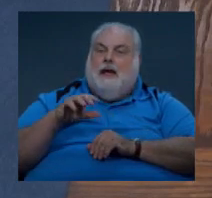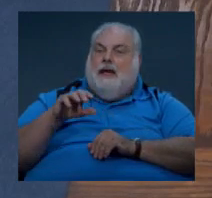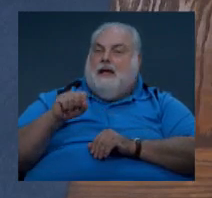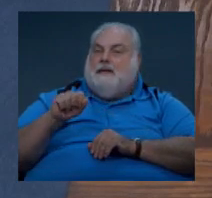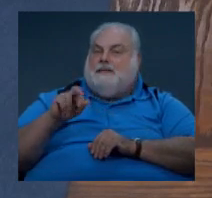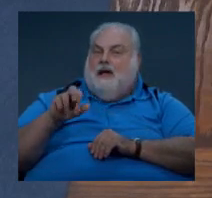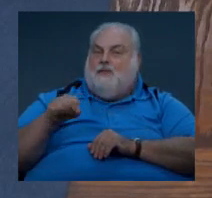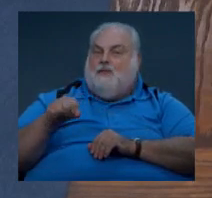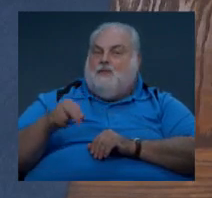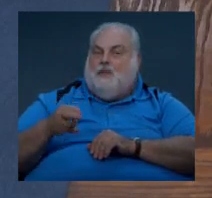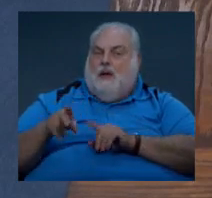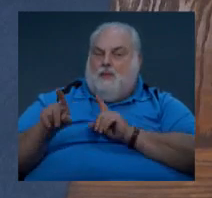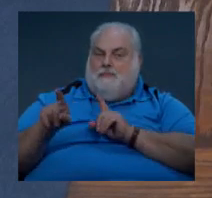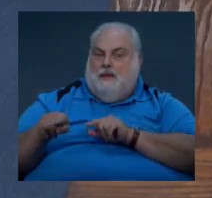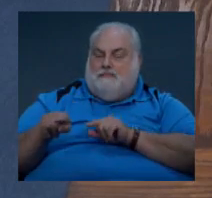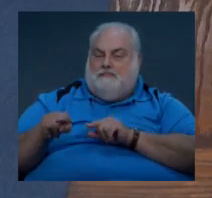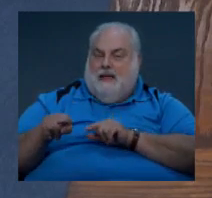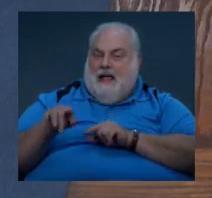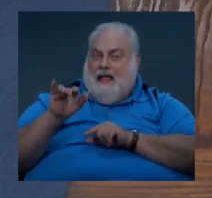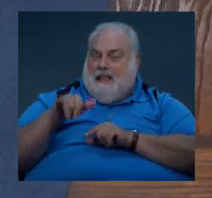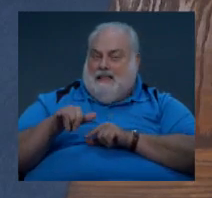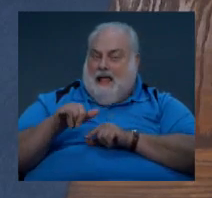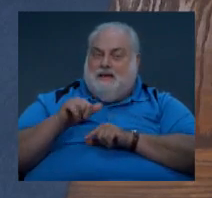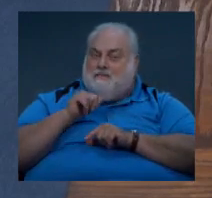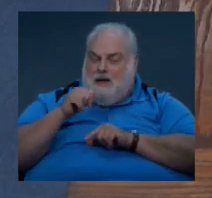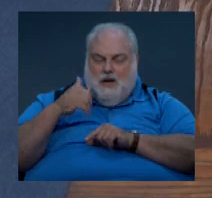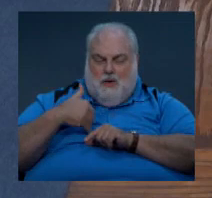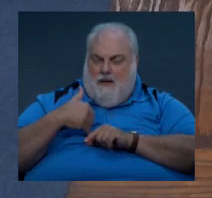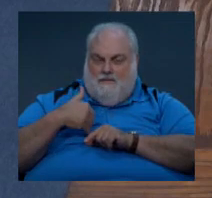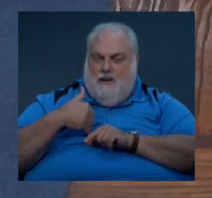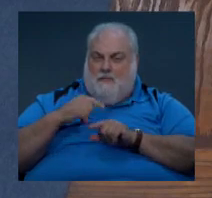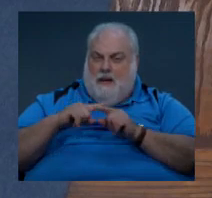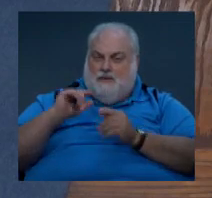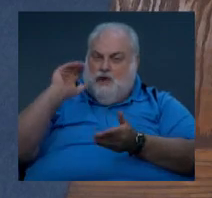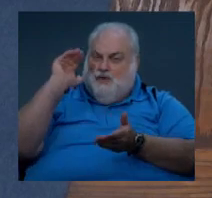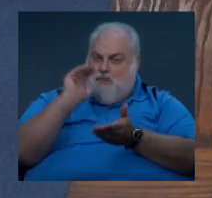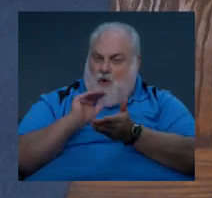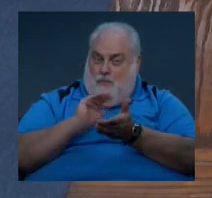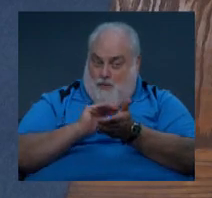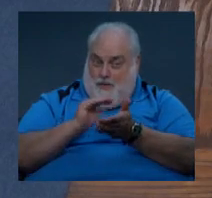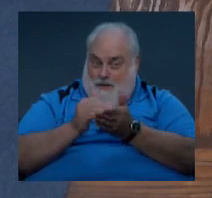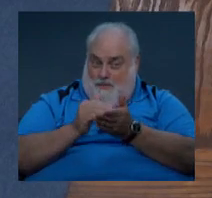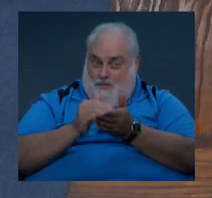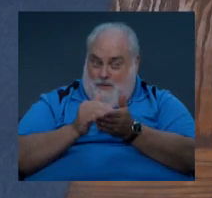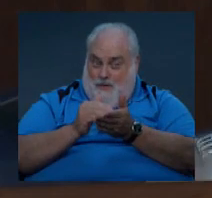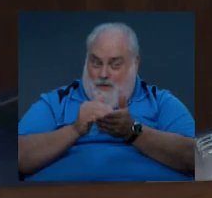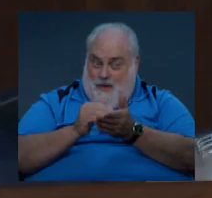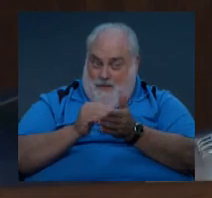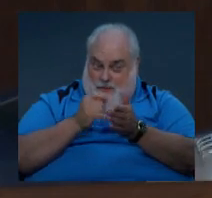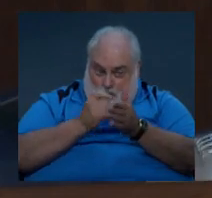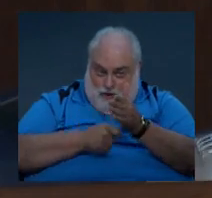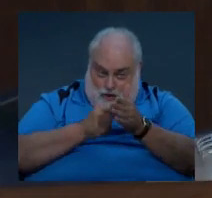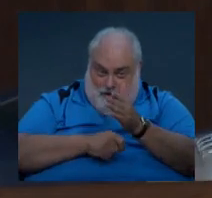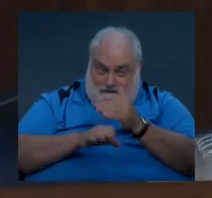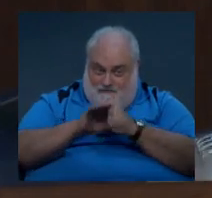I do not have that off the top of my head. It's a very small percentage of what you mean from actually charging fees for parks. Or,